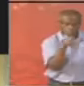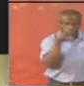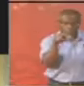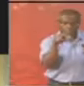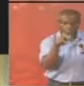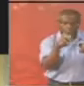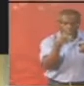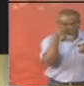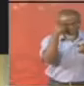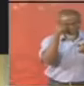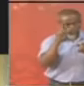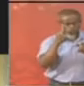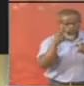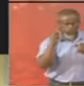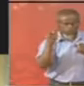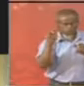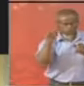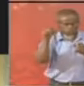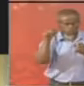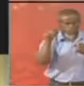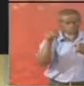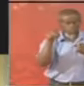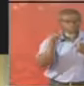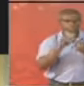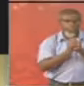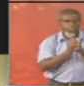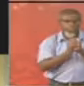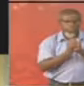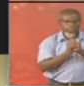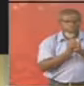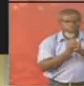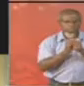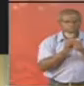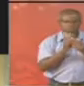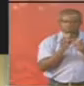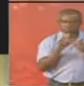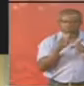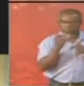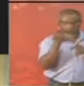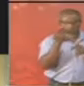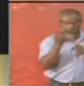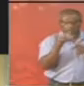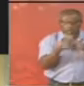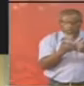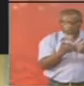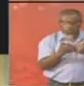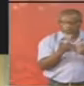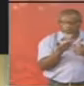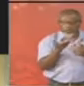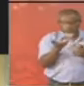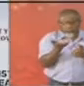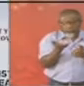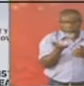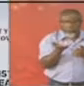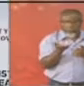had anything to do at all with the numbers that we are seeing in the Caroni County. Thank you.